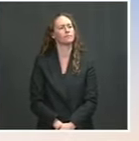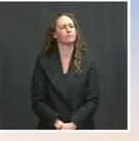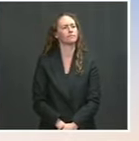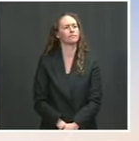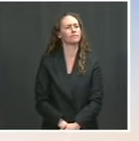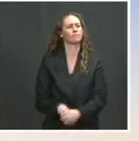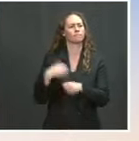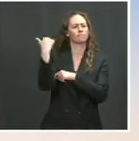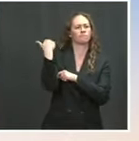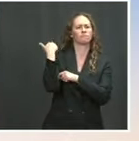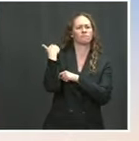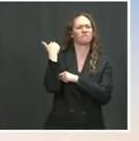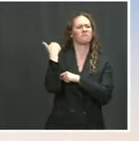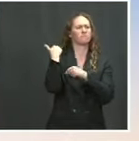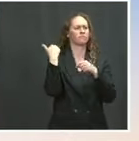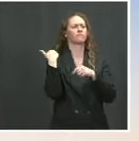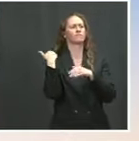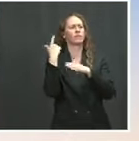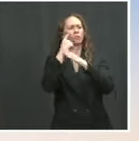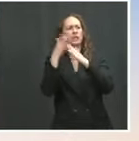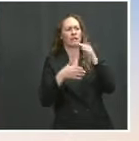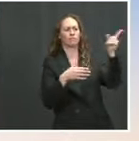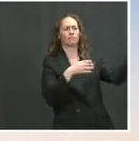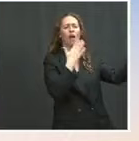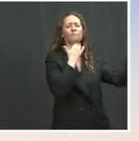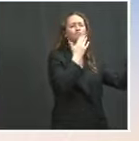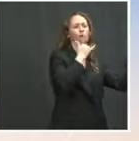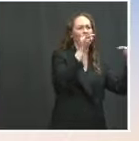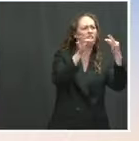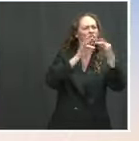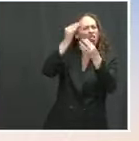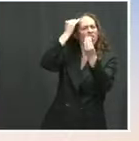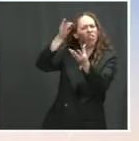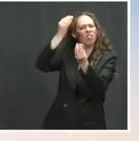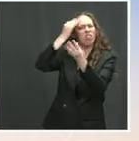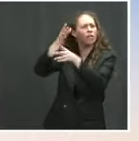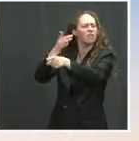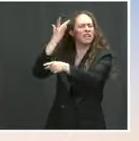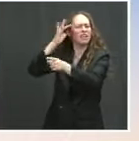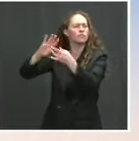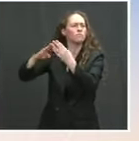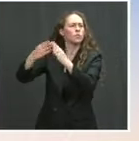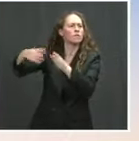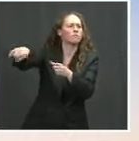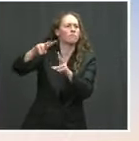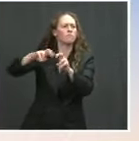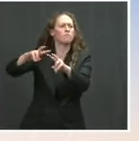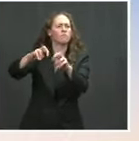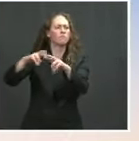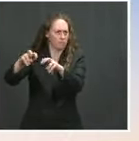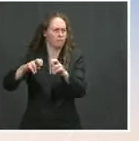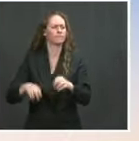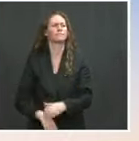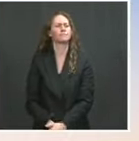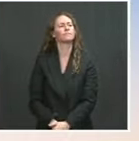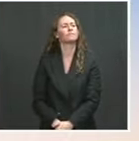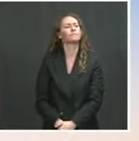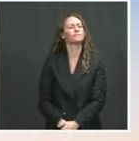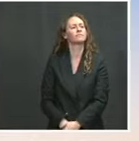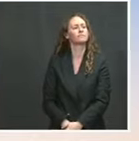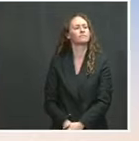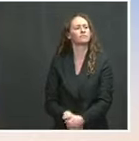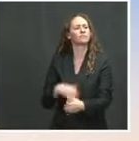housed the Associated Press and others. They said it was shared with the United States. Secretary of State this morning overseas said he didn't see it. He's not the intelligence